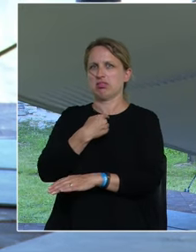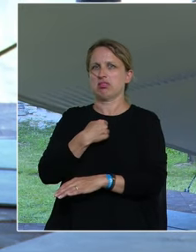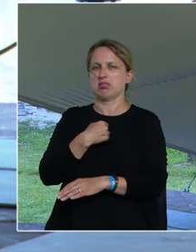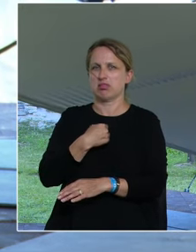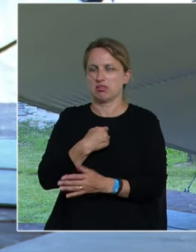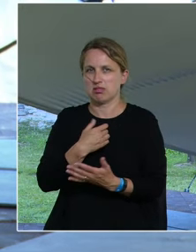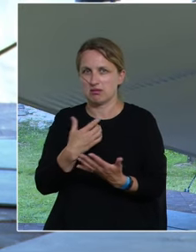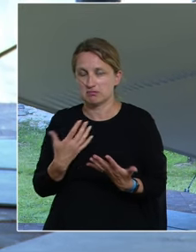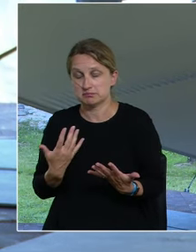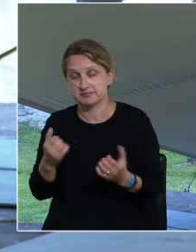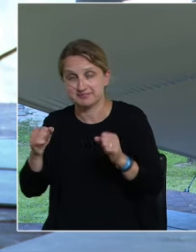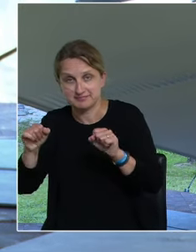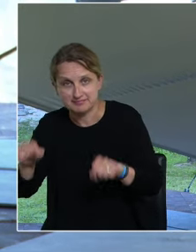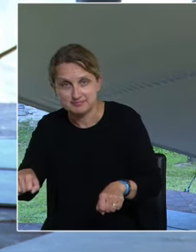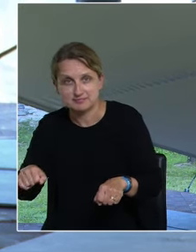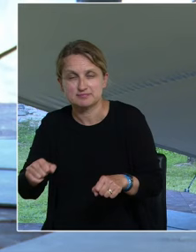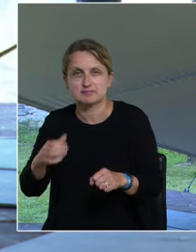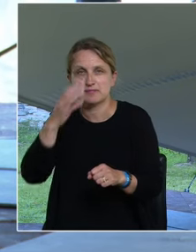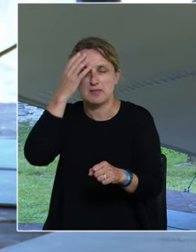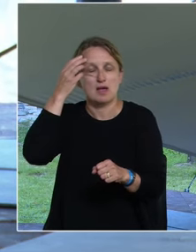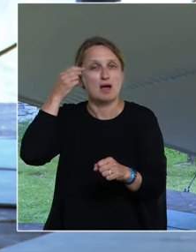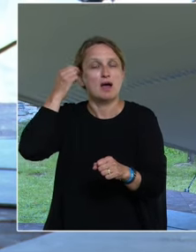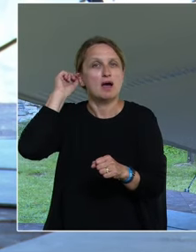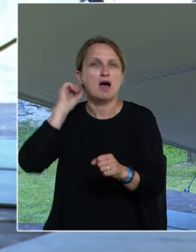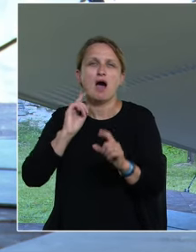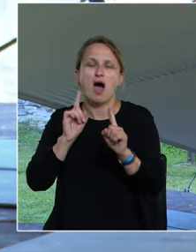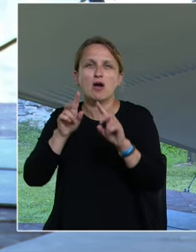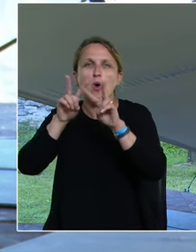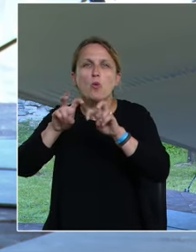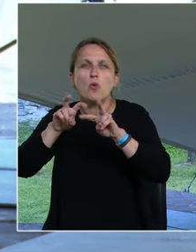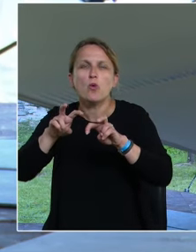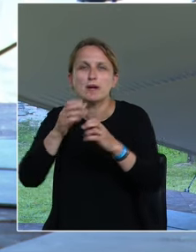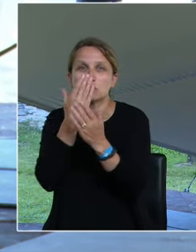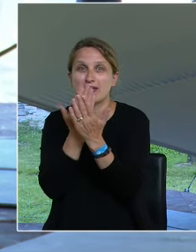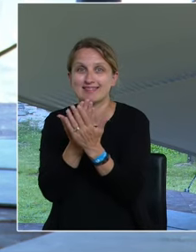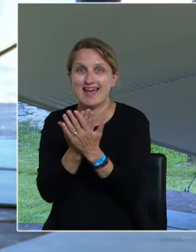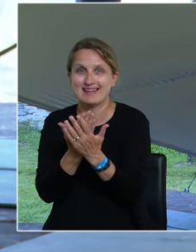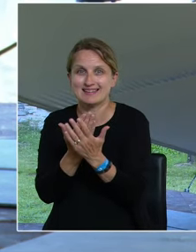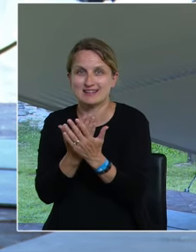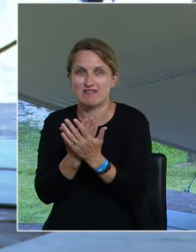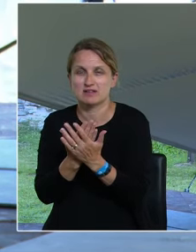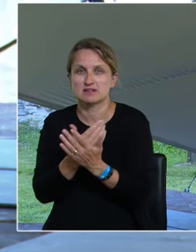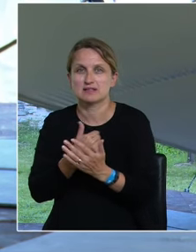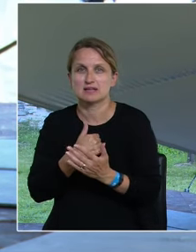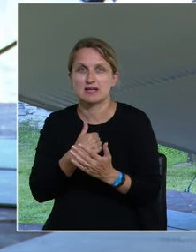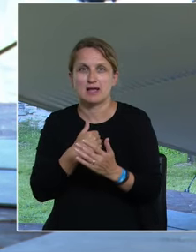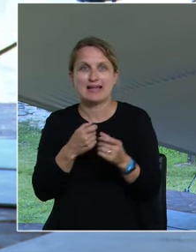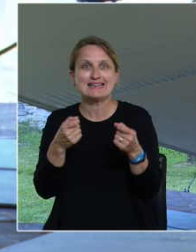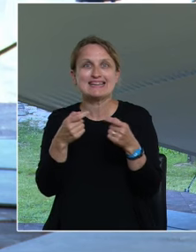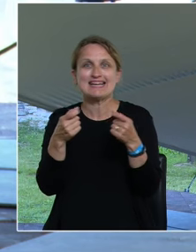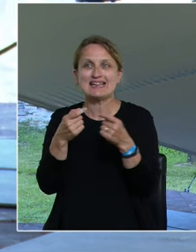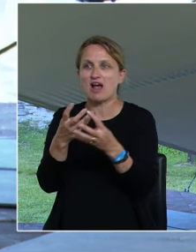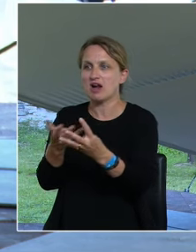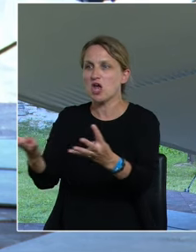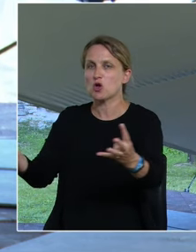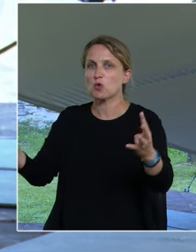Is that even possible? Some people might ask, but there's a lot of studies that show that the way we perceive digital spaces or virtual